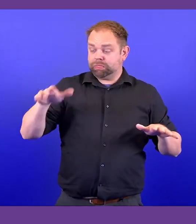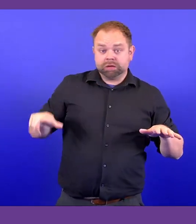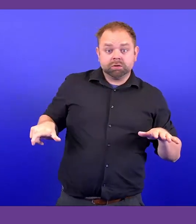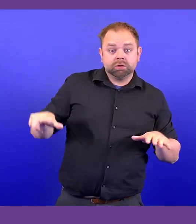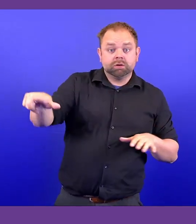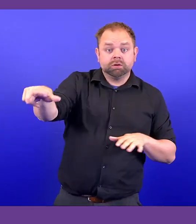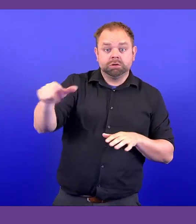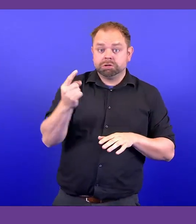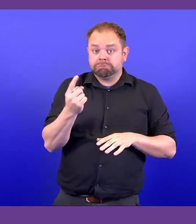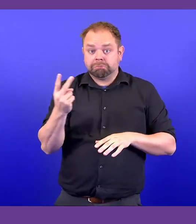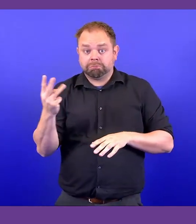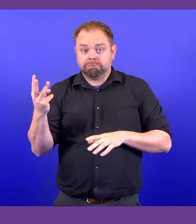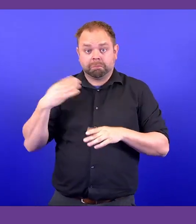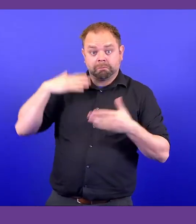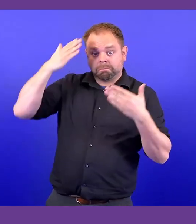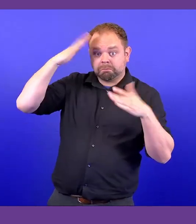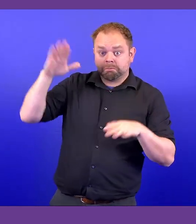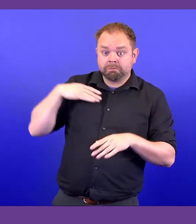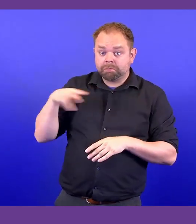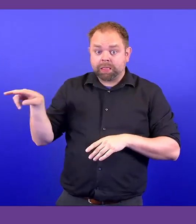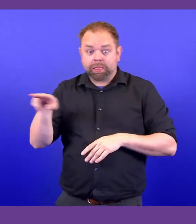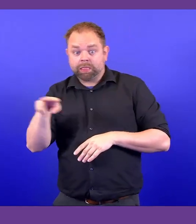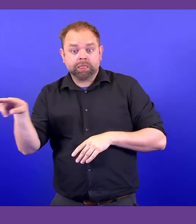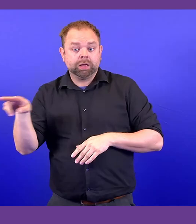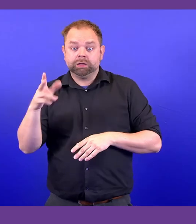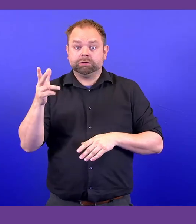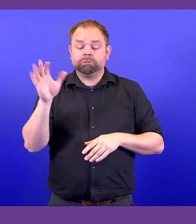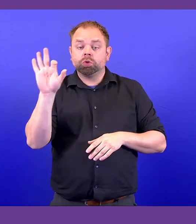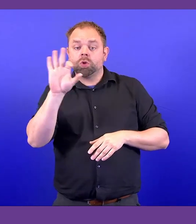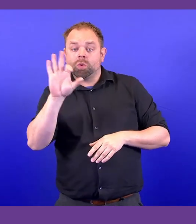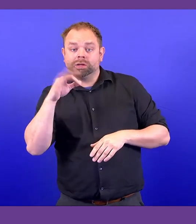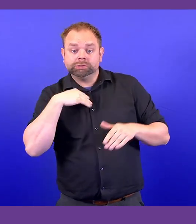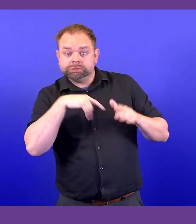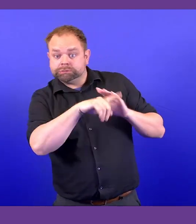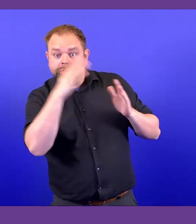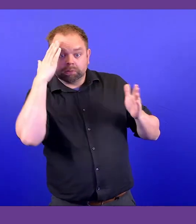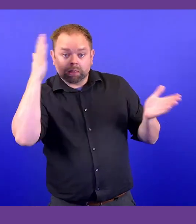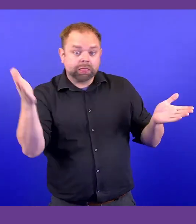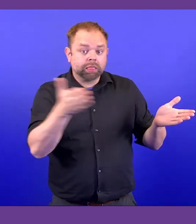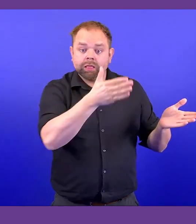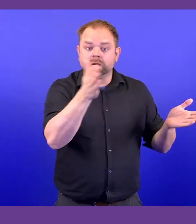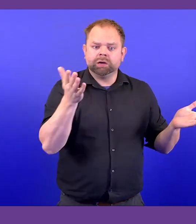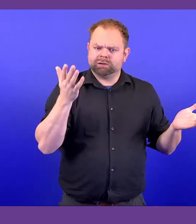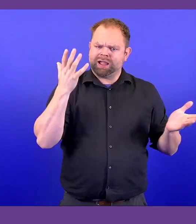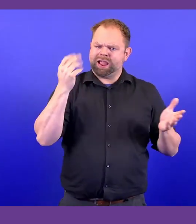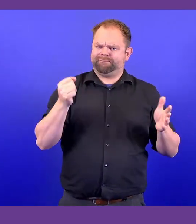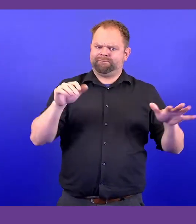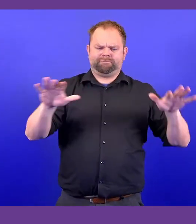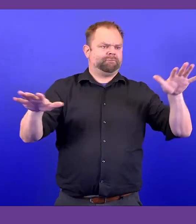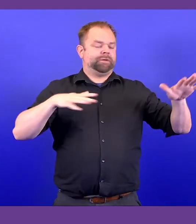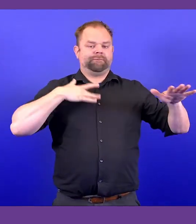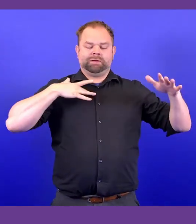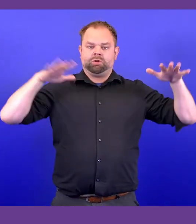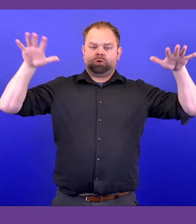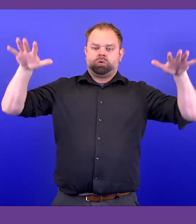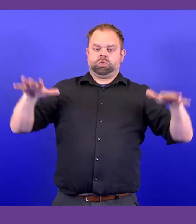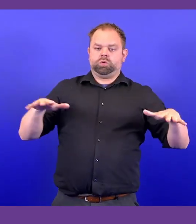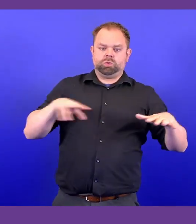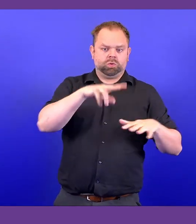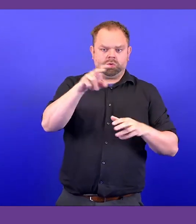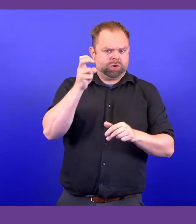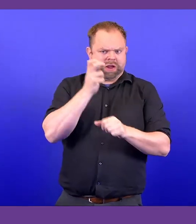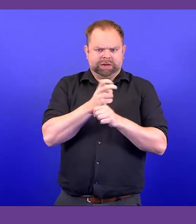that challenge. I always say that people who work in the transport industry should be absolutely banned